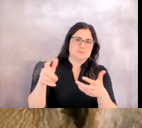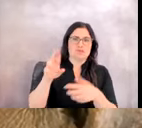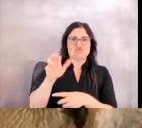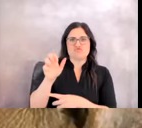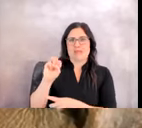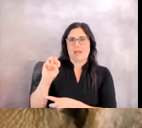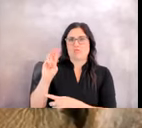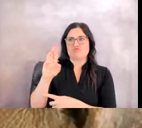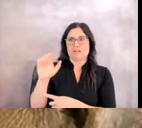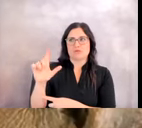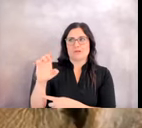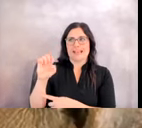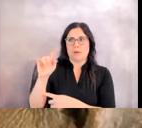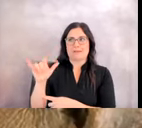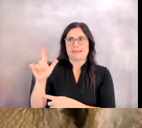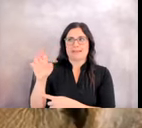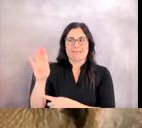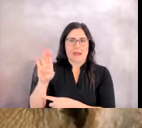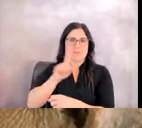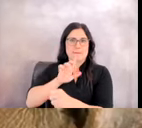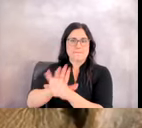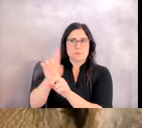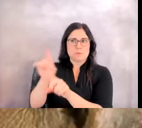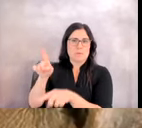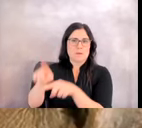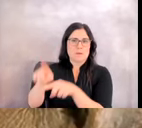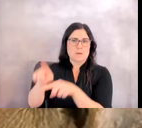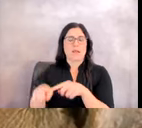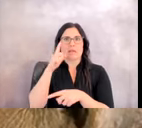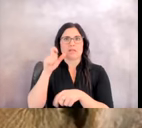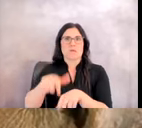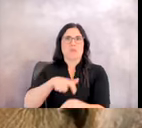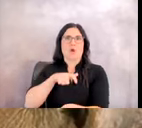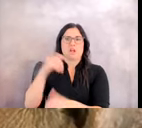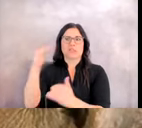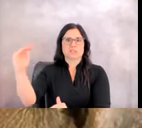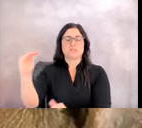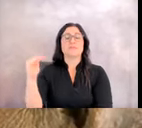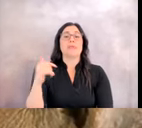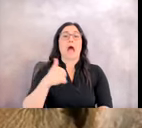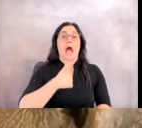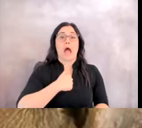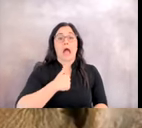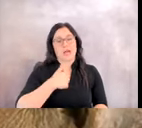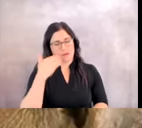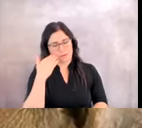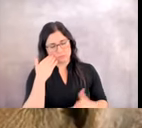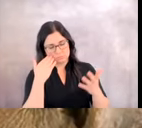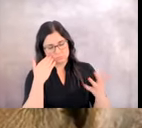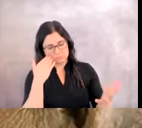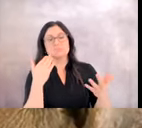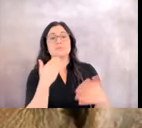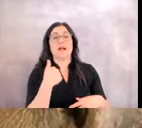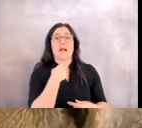Racial Equity Lab. And one of the complaints about it, if you will, is that I'm preaching to the choir. I